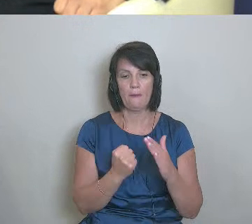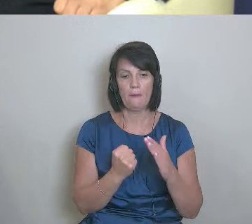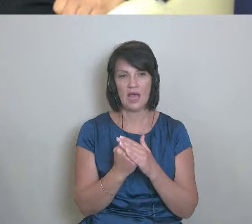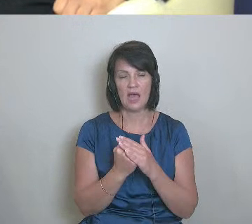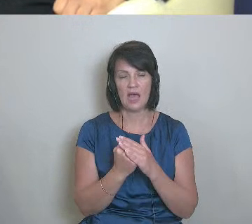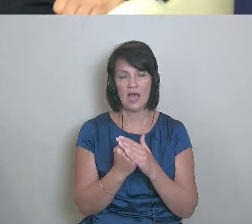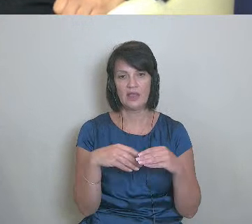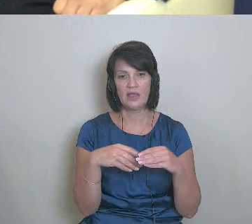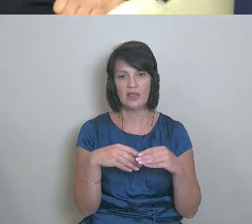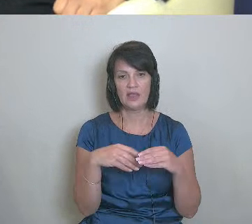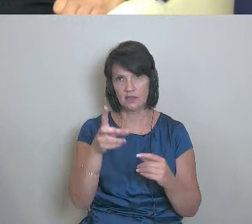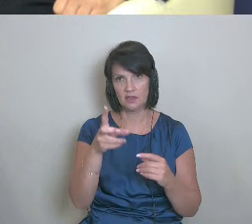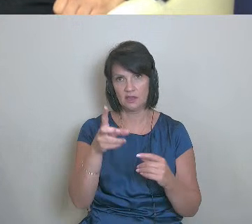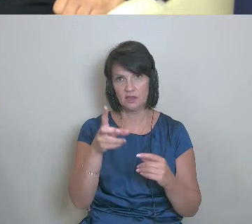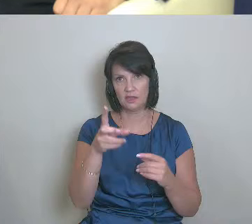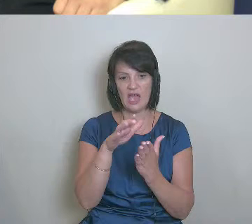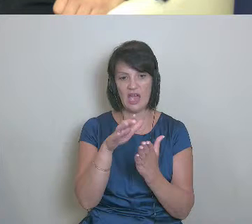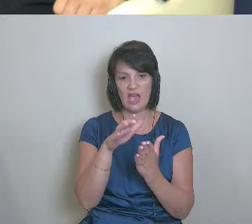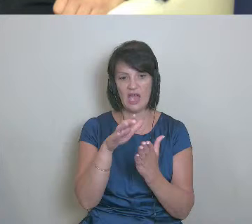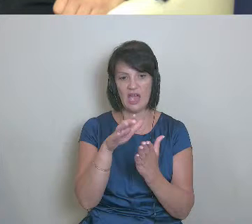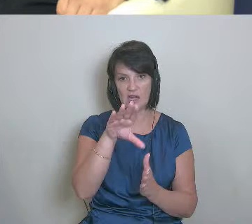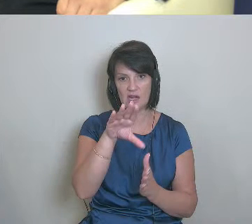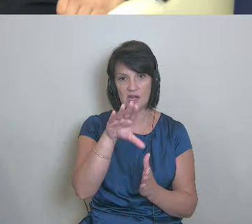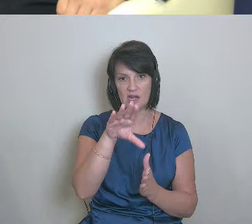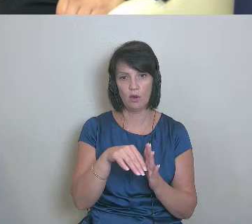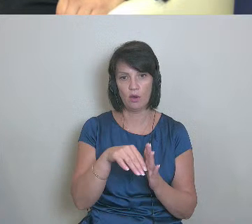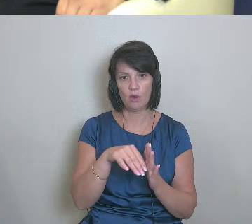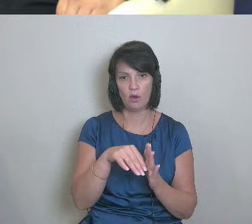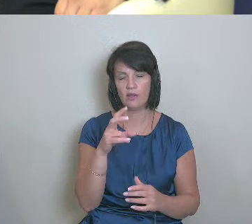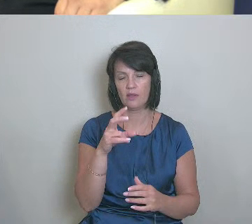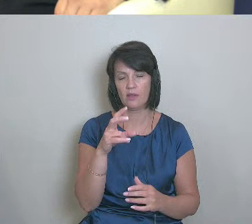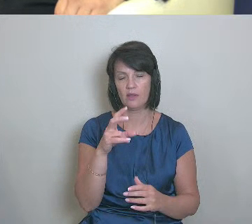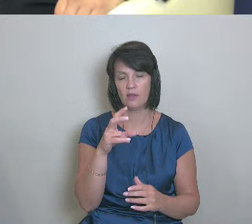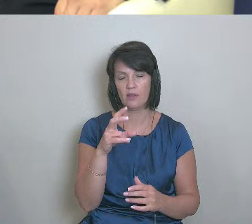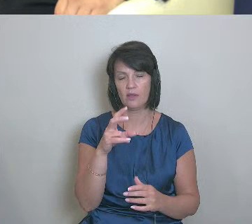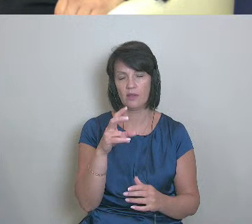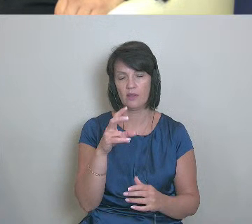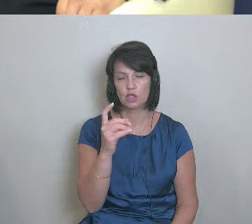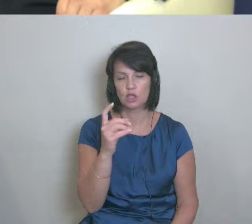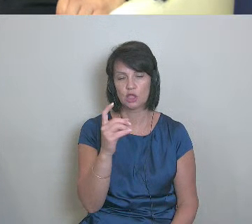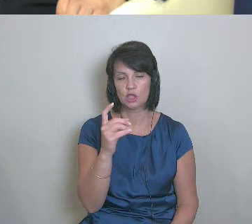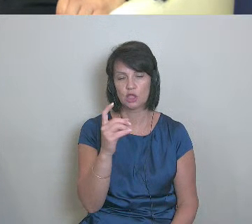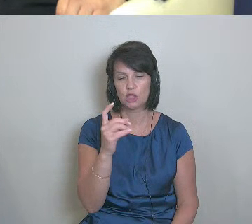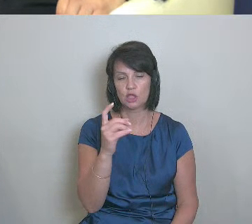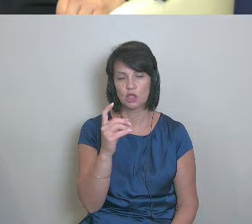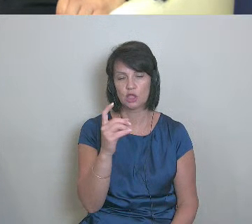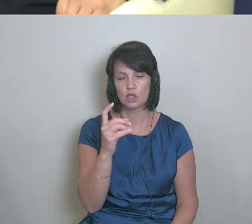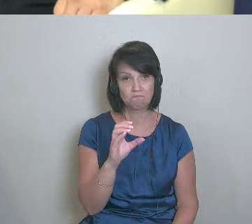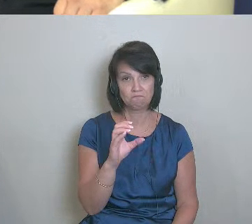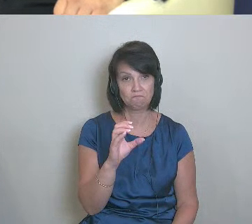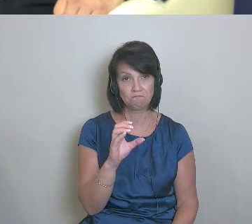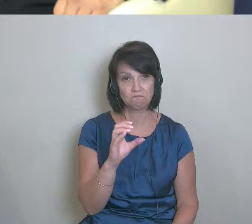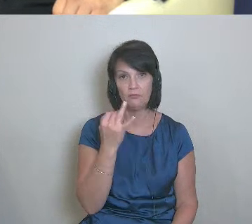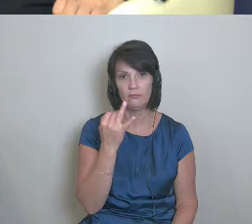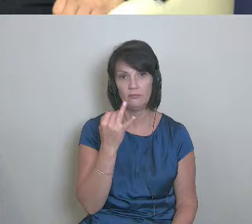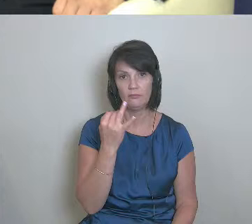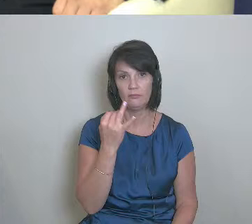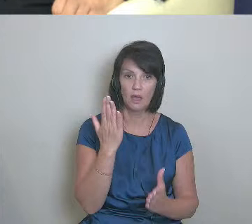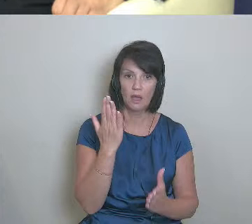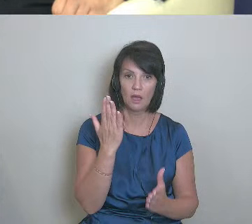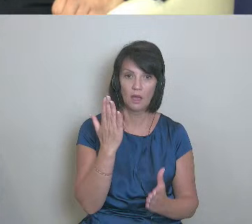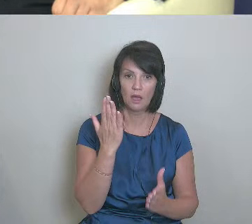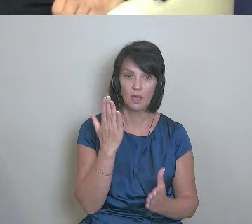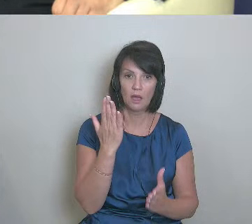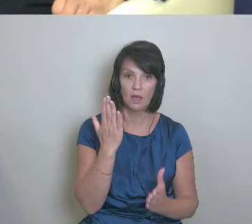information on all the administrative units on the basis of the register of the voters as of the 1st of August.